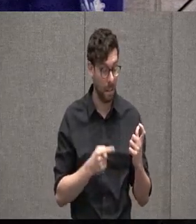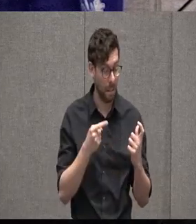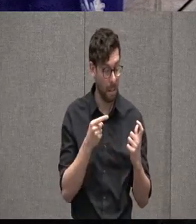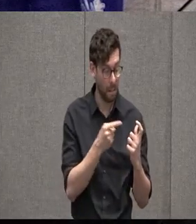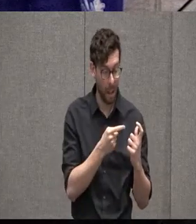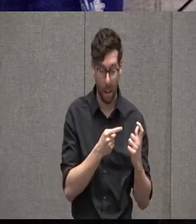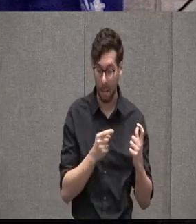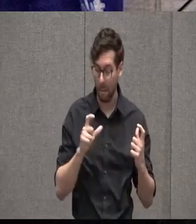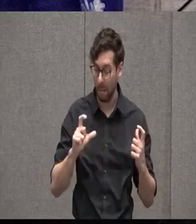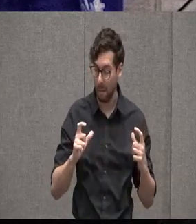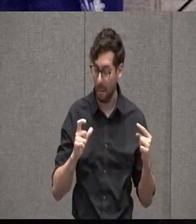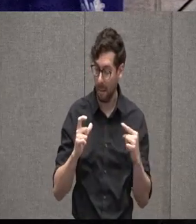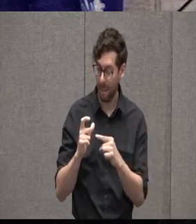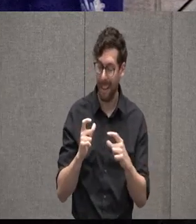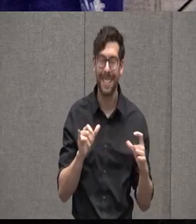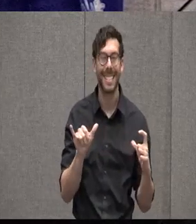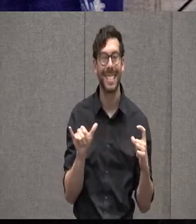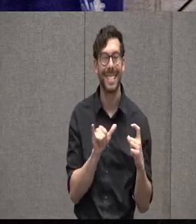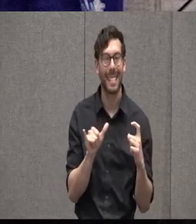same